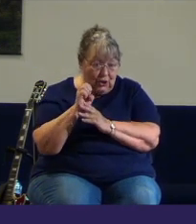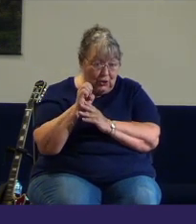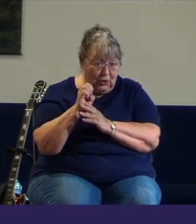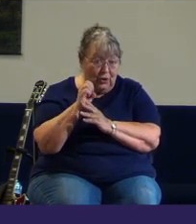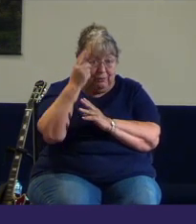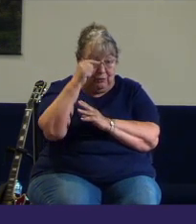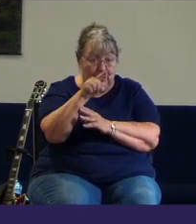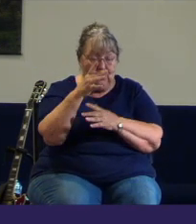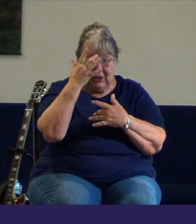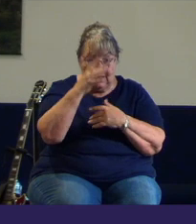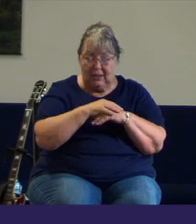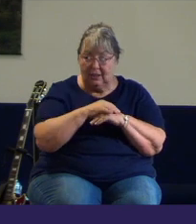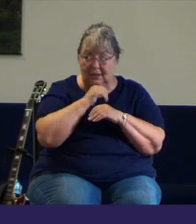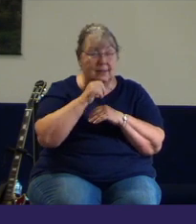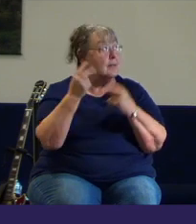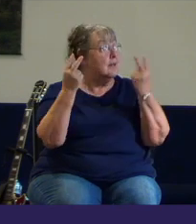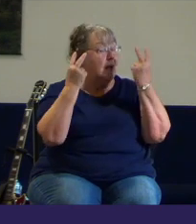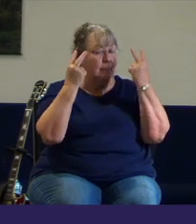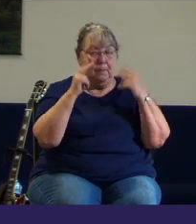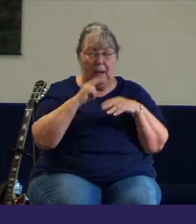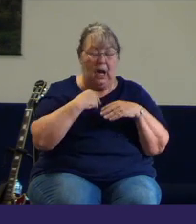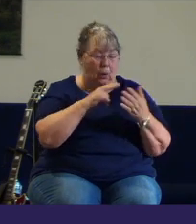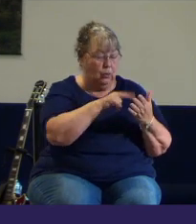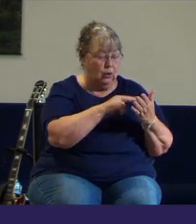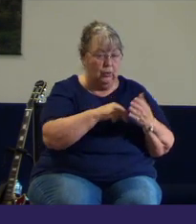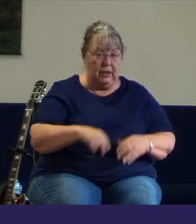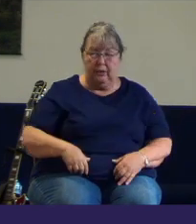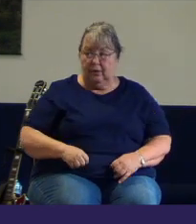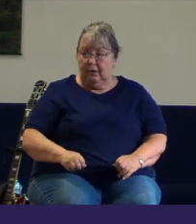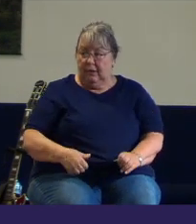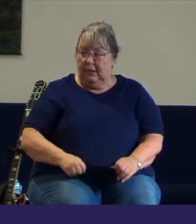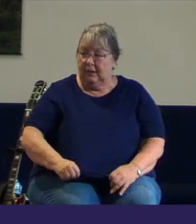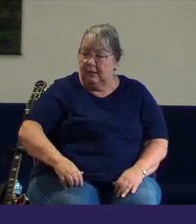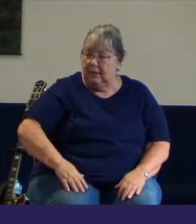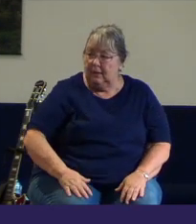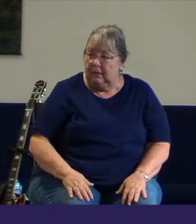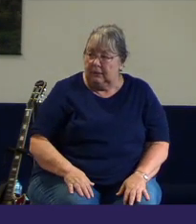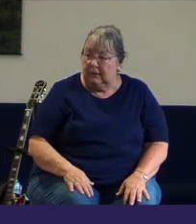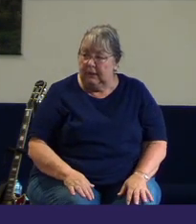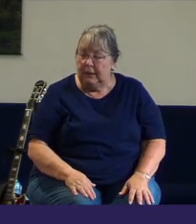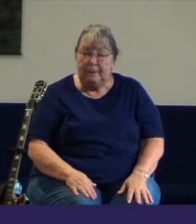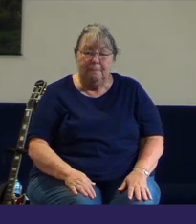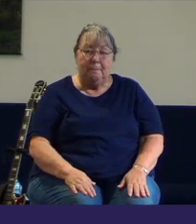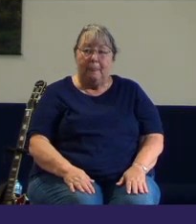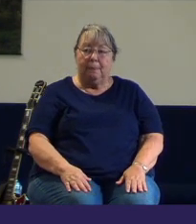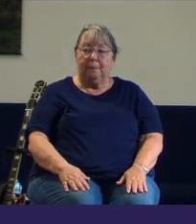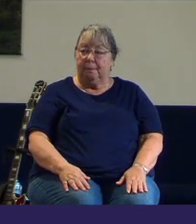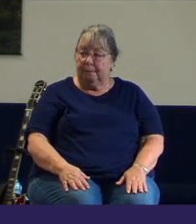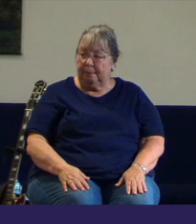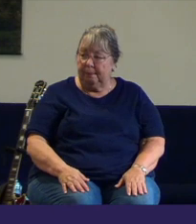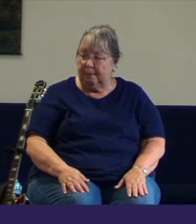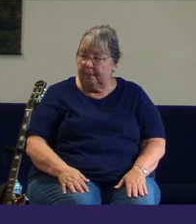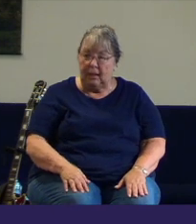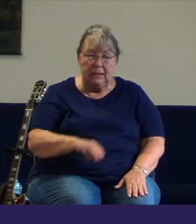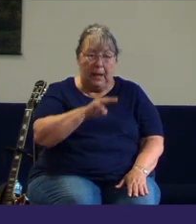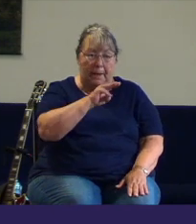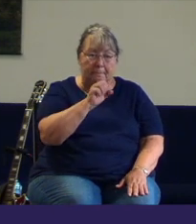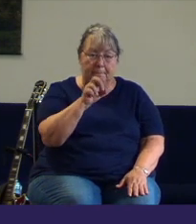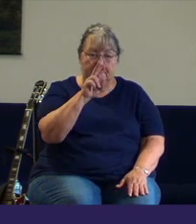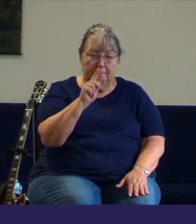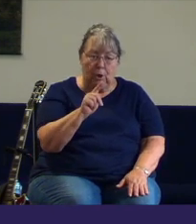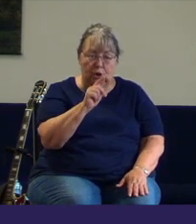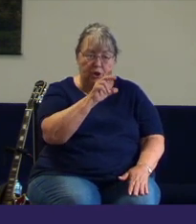want to read to you a story. It's not up in the screen. It's found in Mark chapter 2. Listen to this verse. These verses, Mark 2, 15